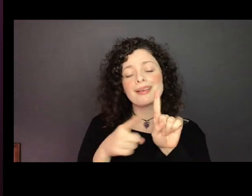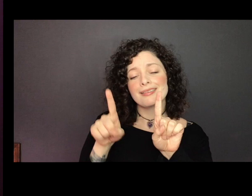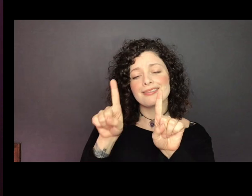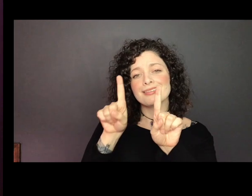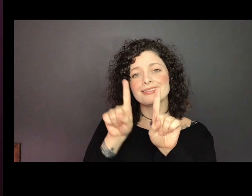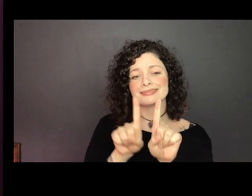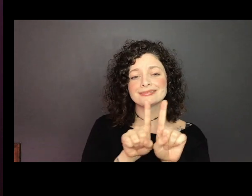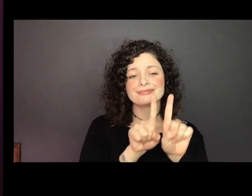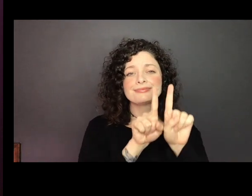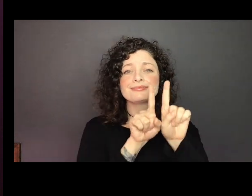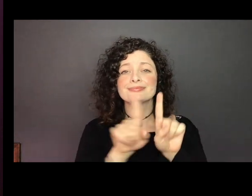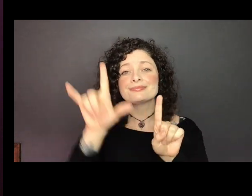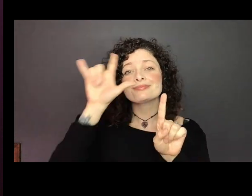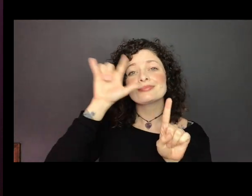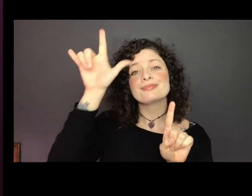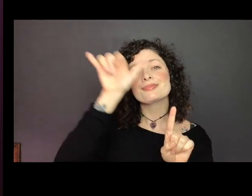right here